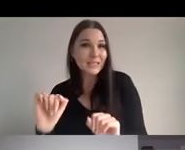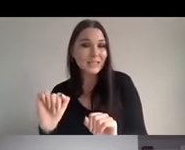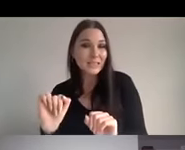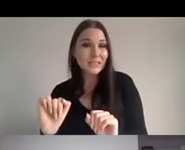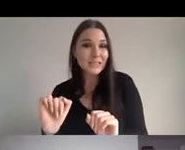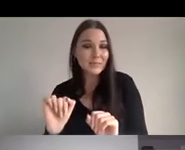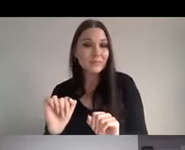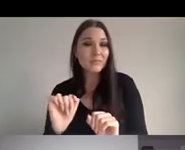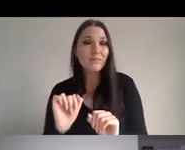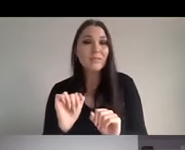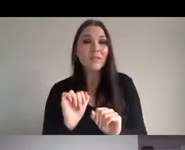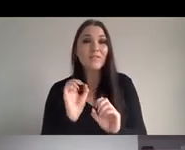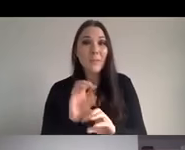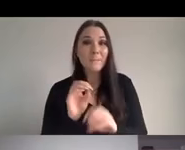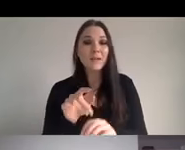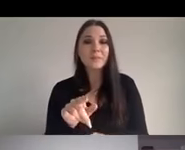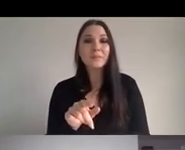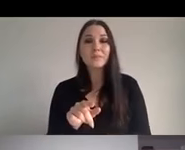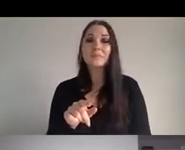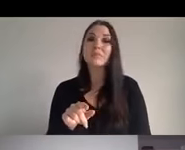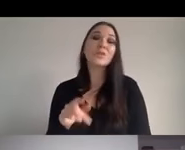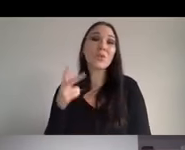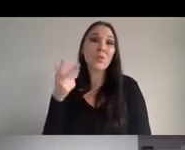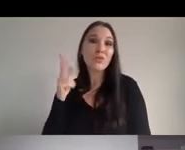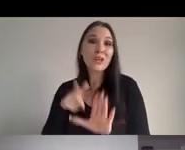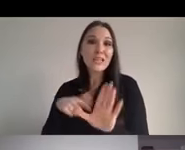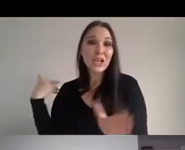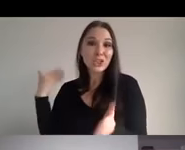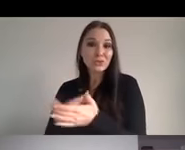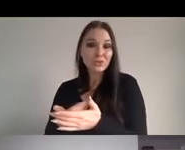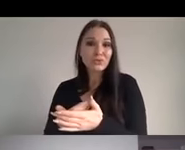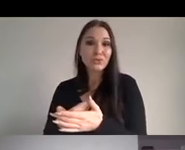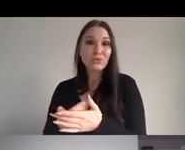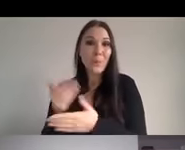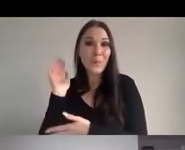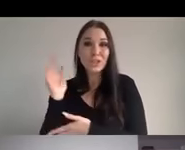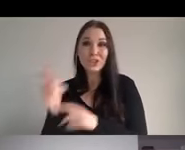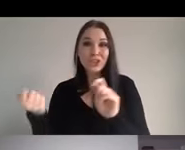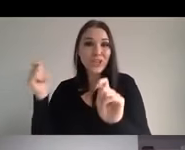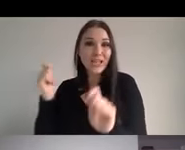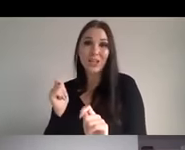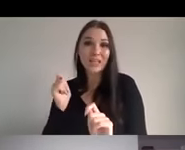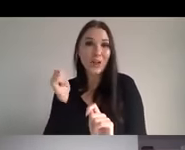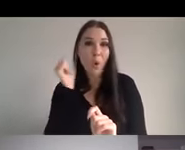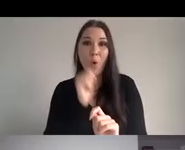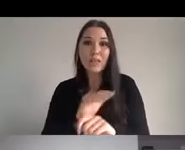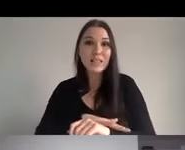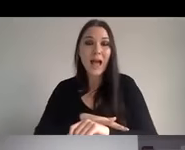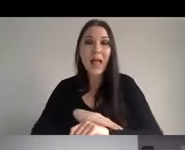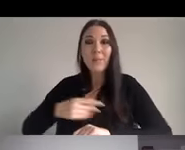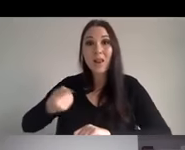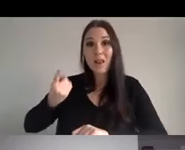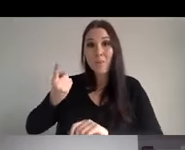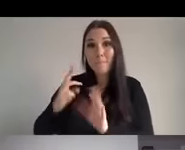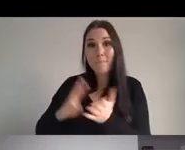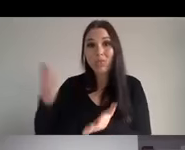really run the gamut over like the last 3 years. Our pitches have been changing all the time. I think only like in the last month and a half have they